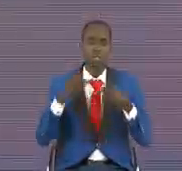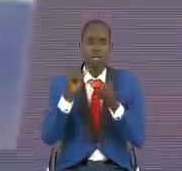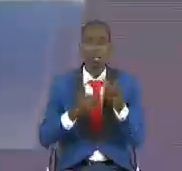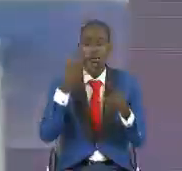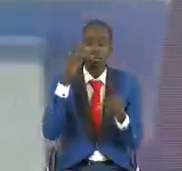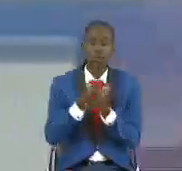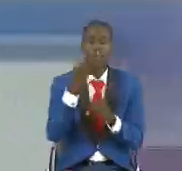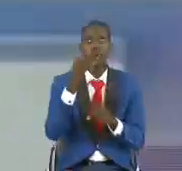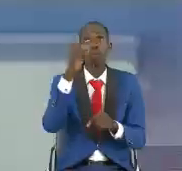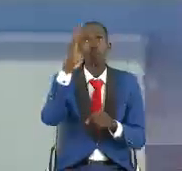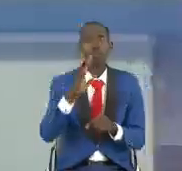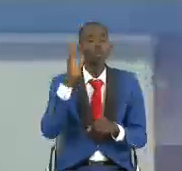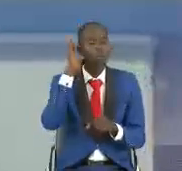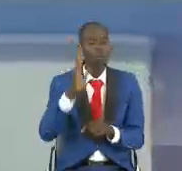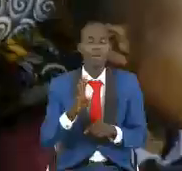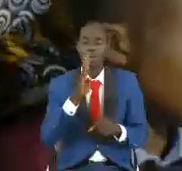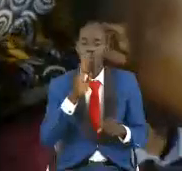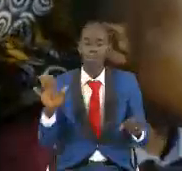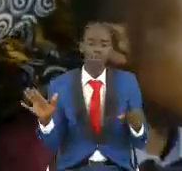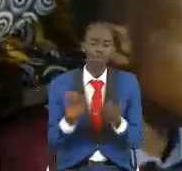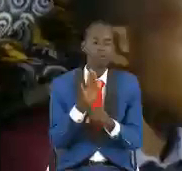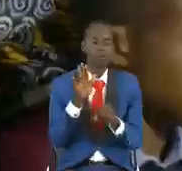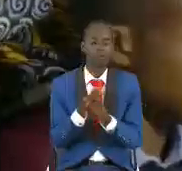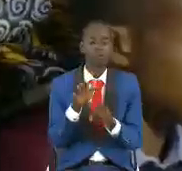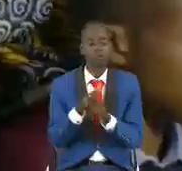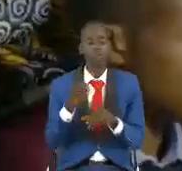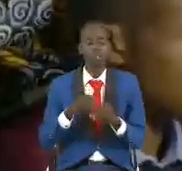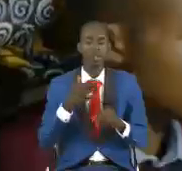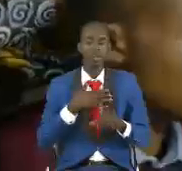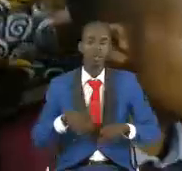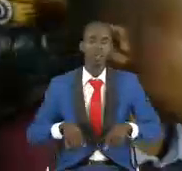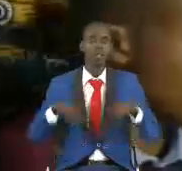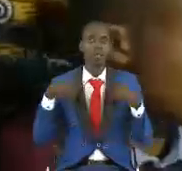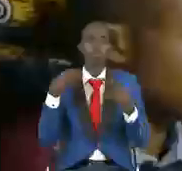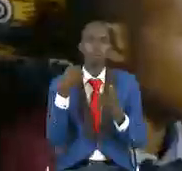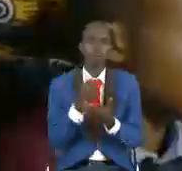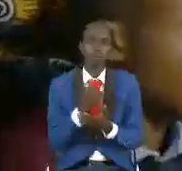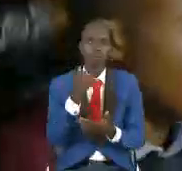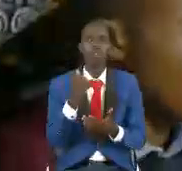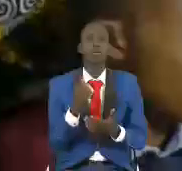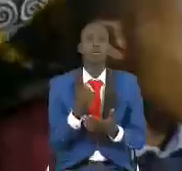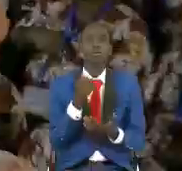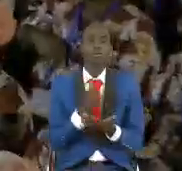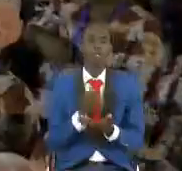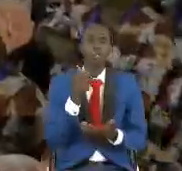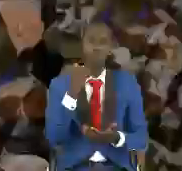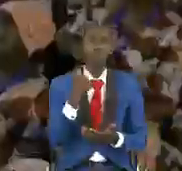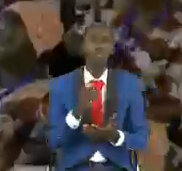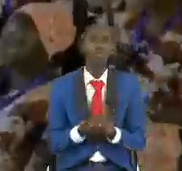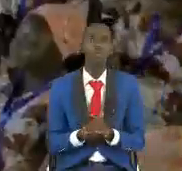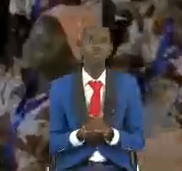will be fulfilled in my life. Amen. Amen. Look at